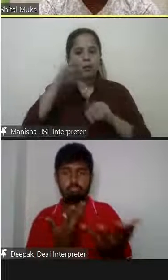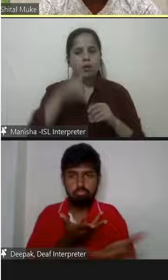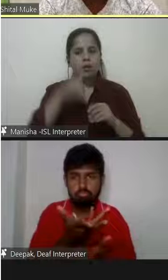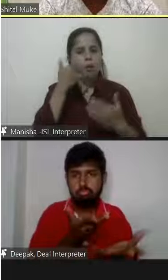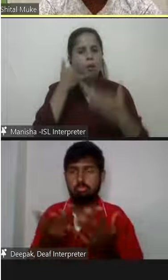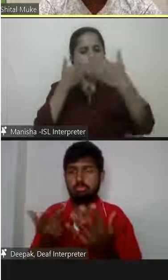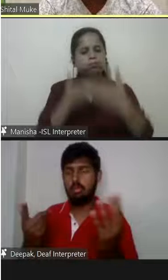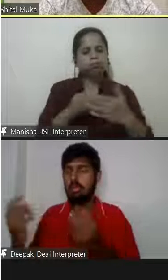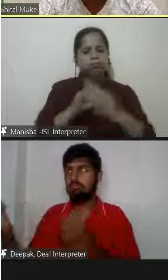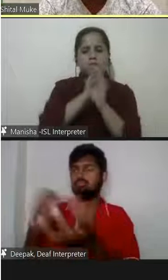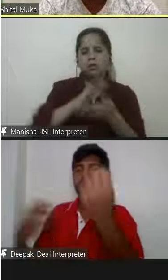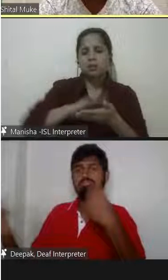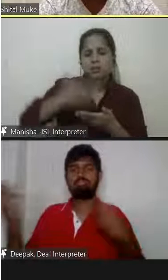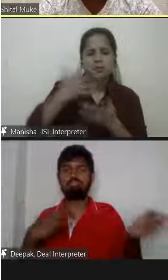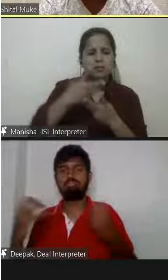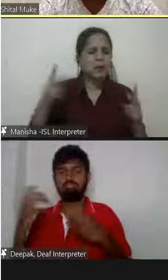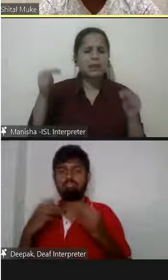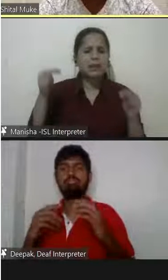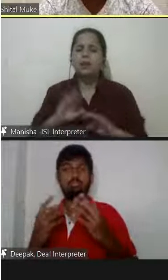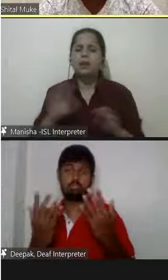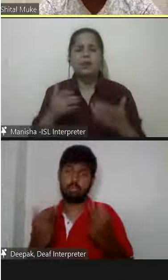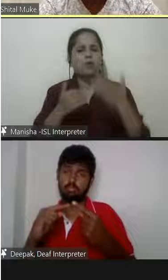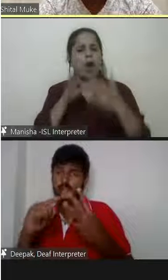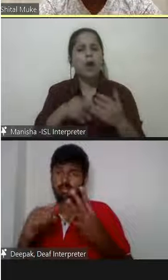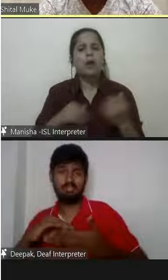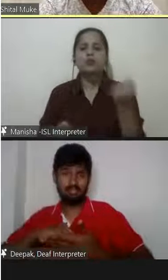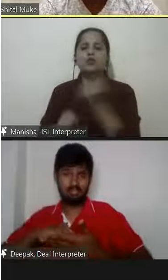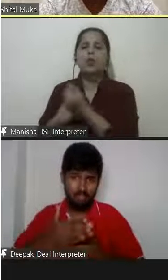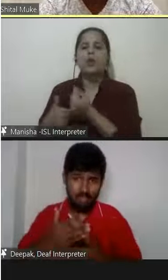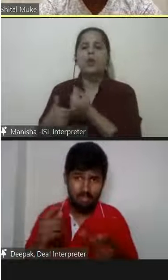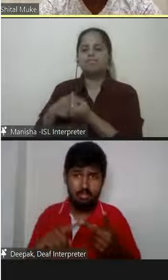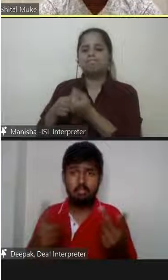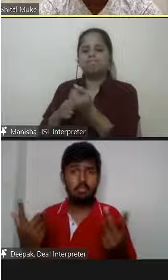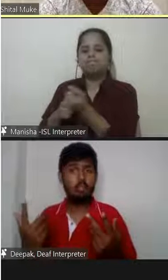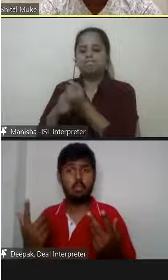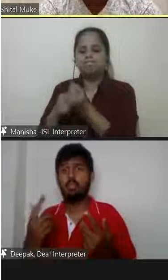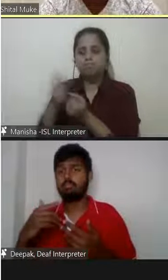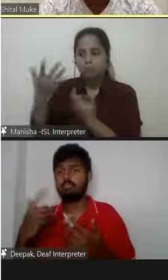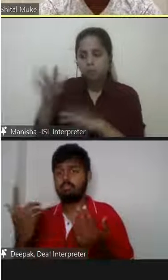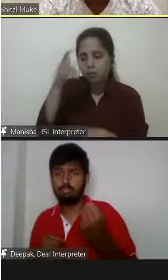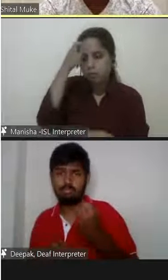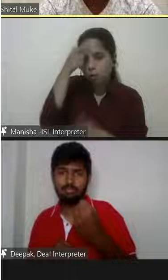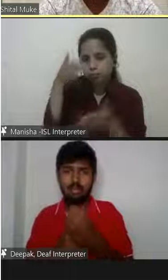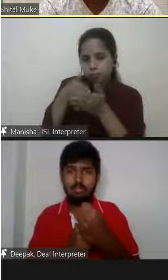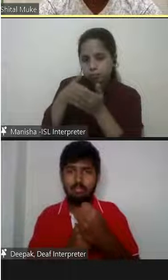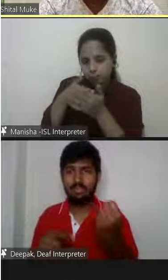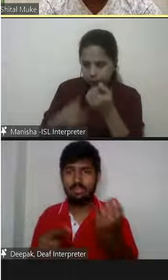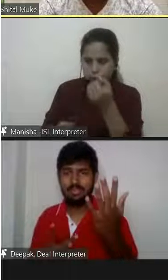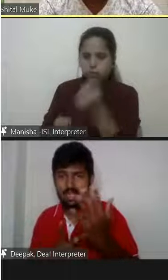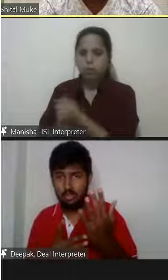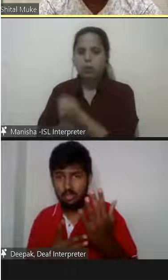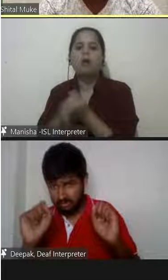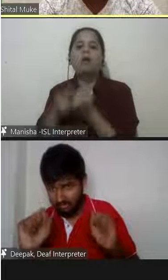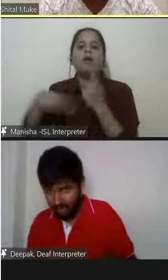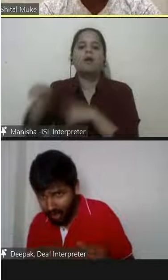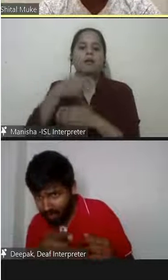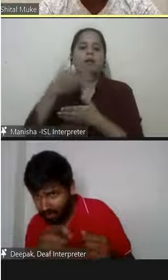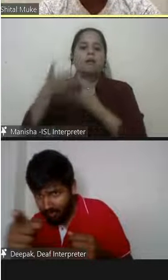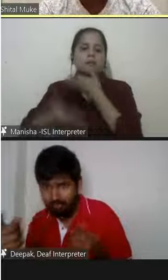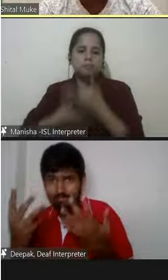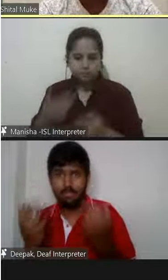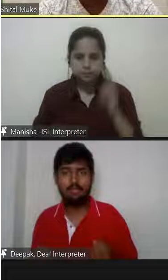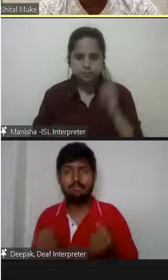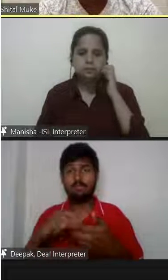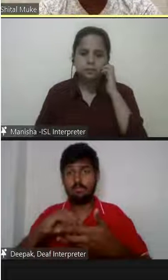platform. They will be receiving a support from our end where they will be facing any challenges. And through